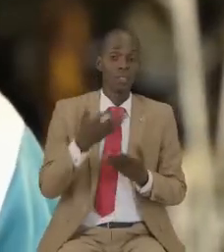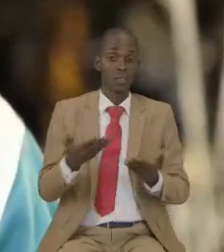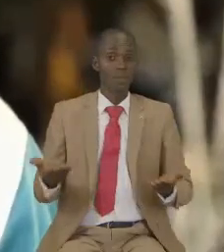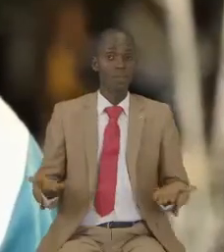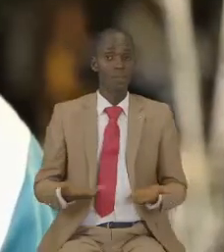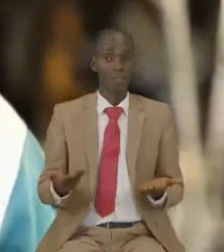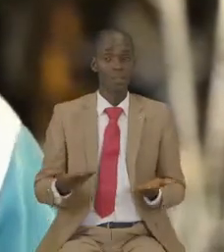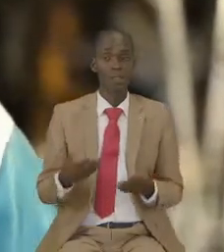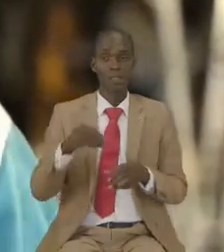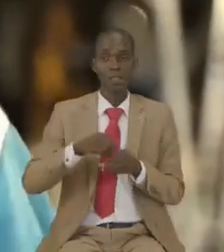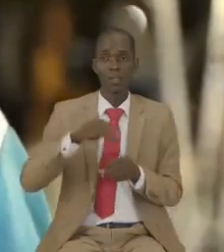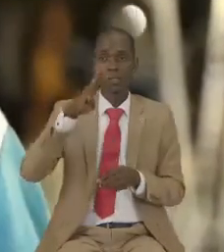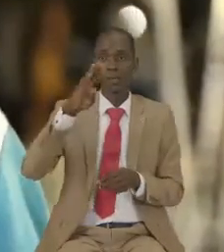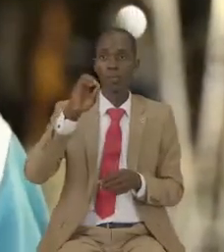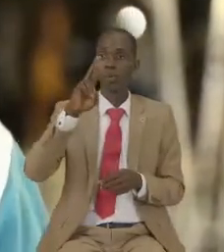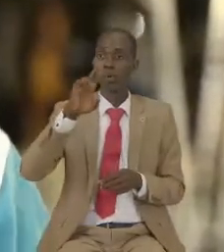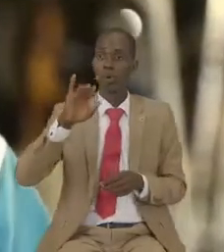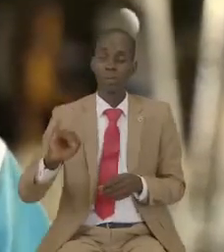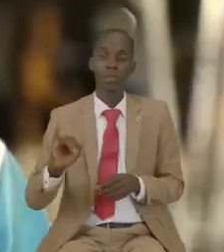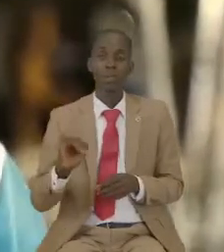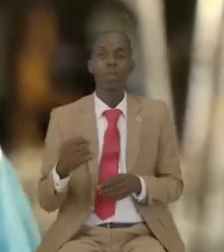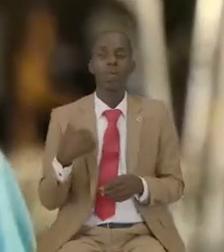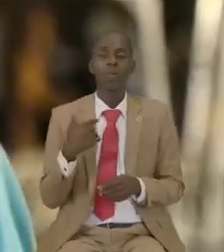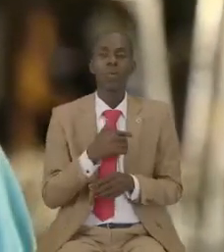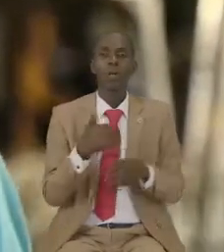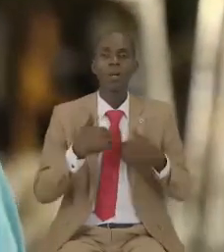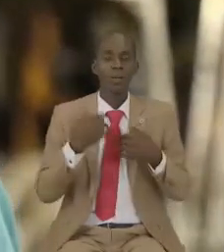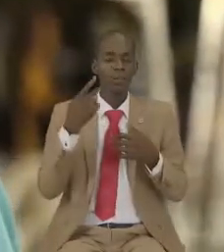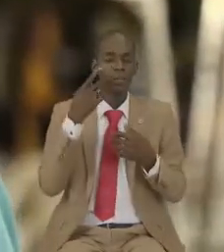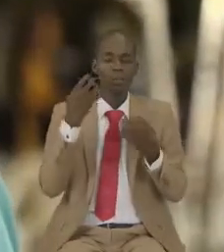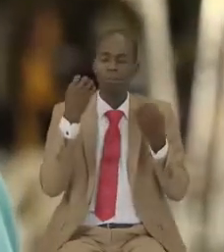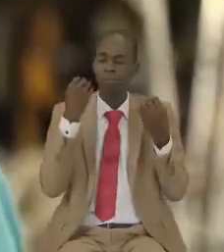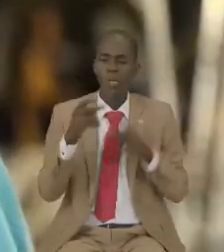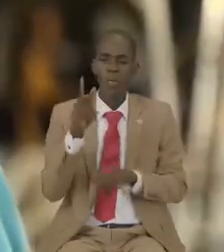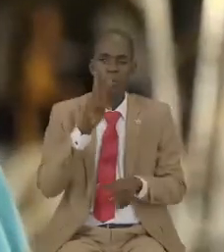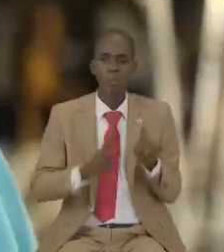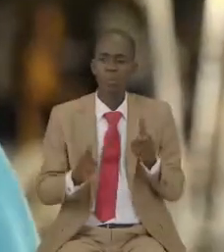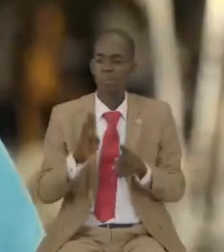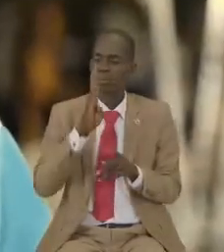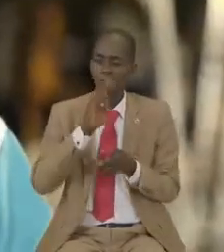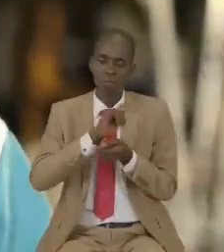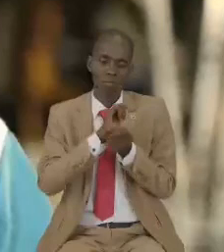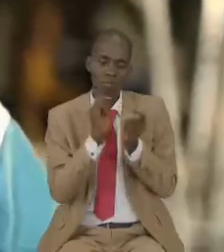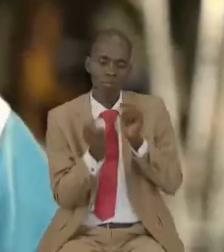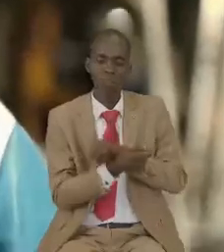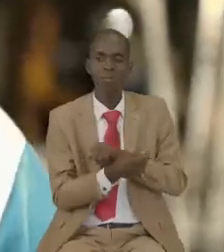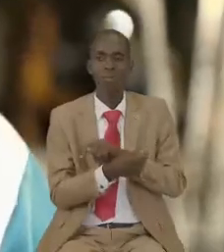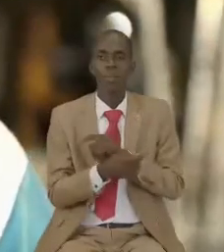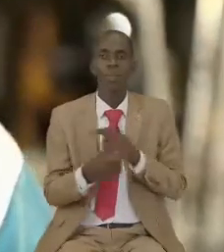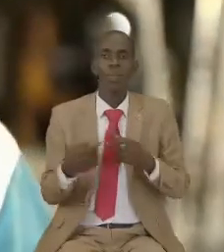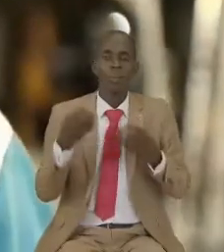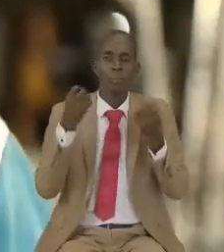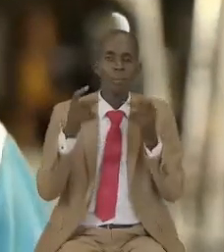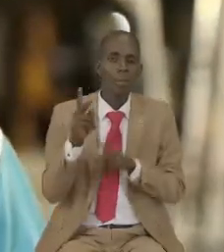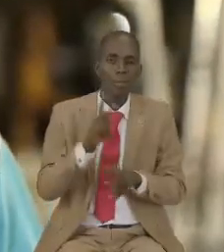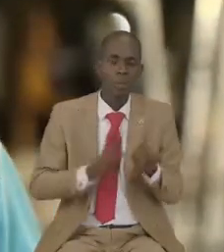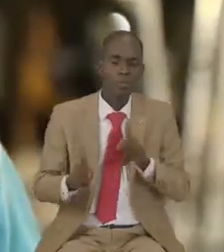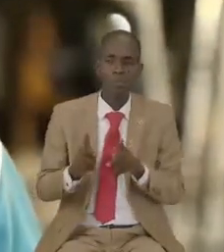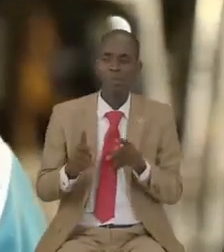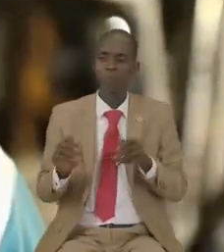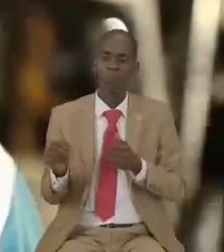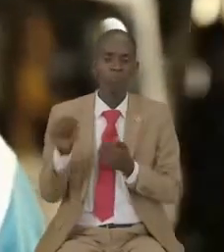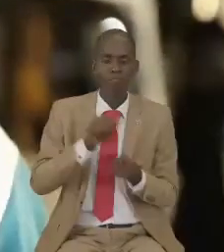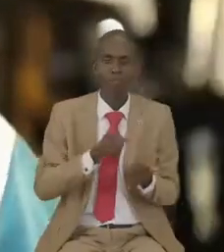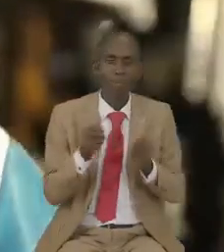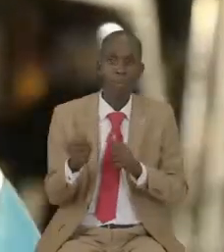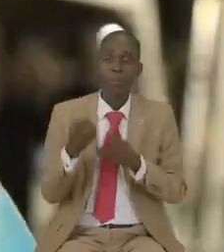here in Bori, we have seen people who got transformed. We have seen some people who got, you know, baptized, some people